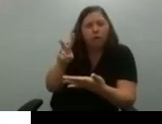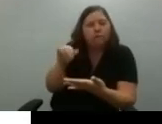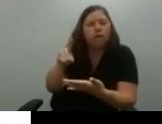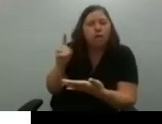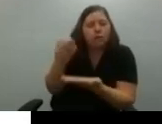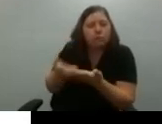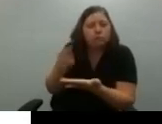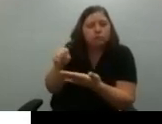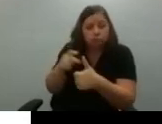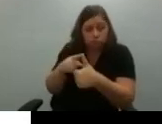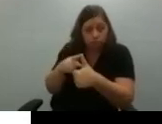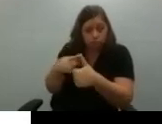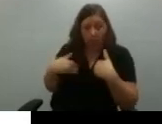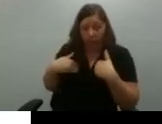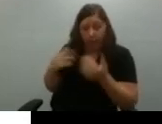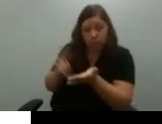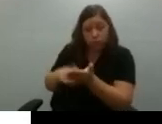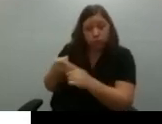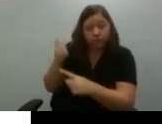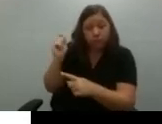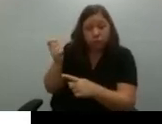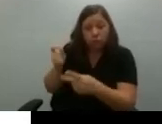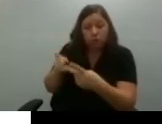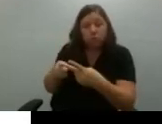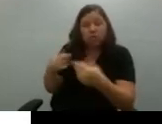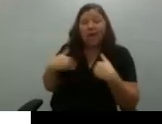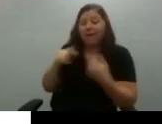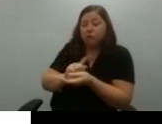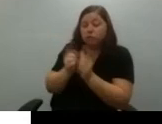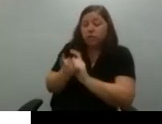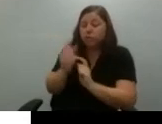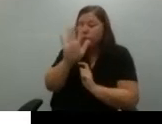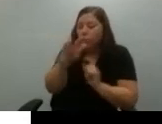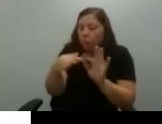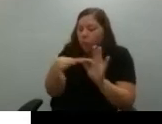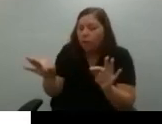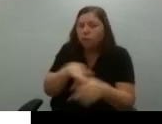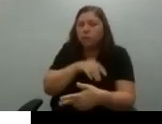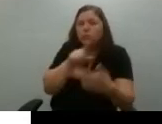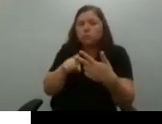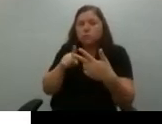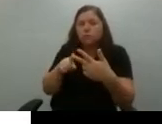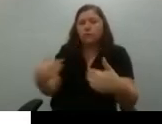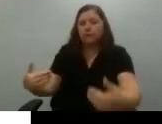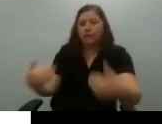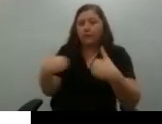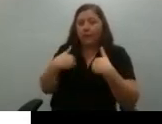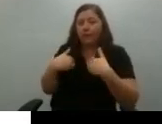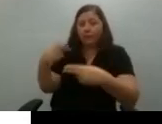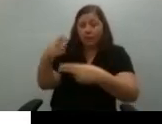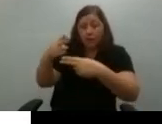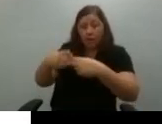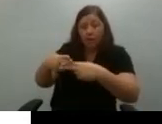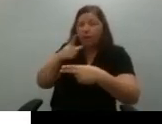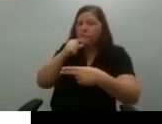it needs to have a judge's signature, a translation in your language, the name of the person they're looking for, or information